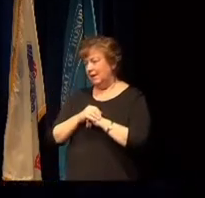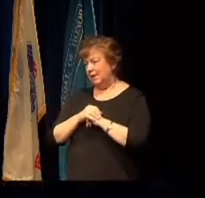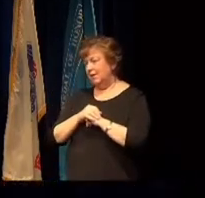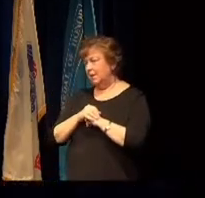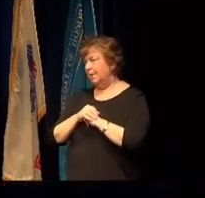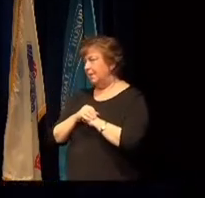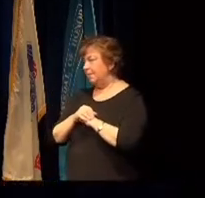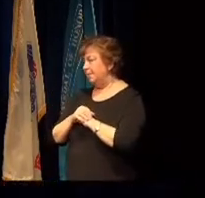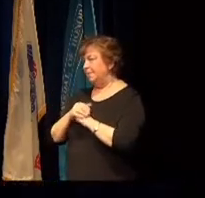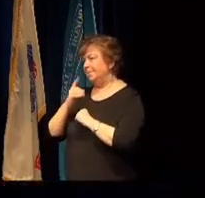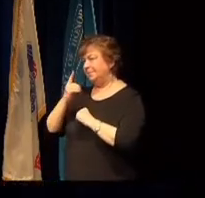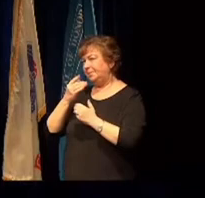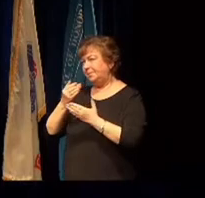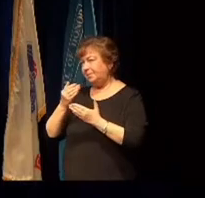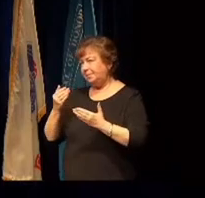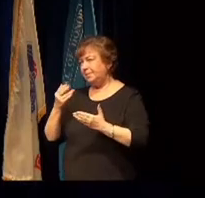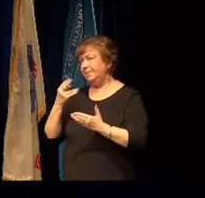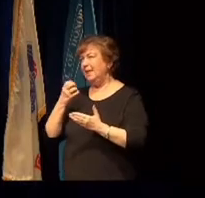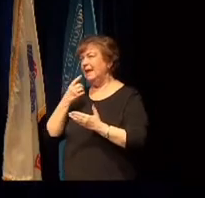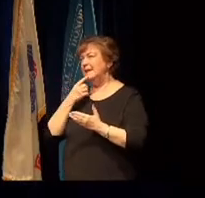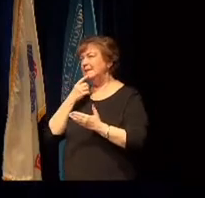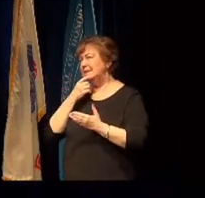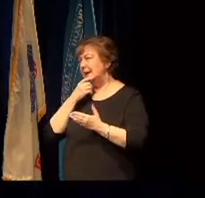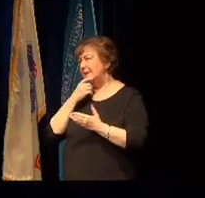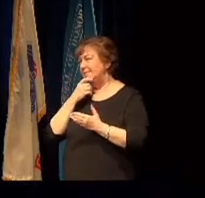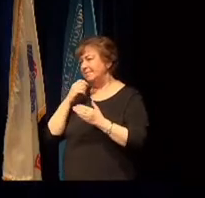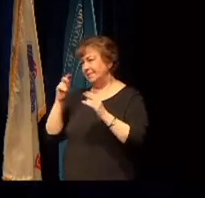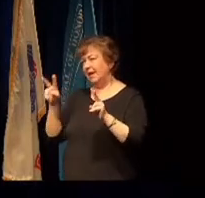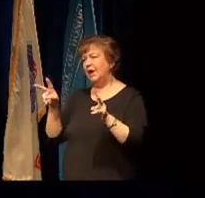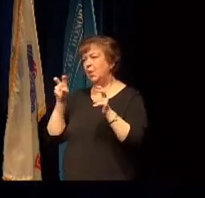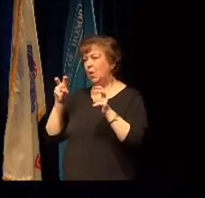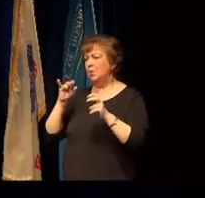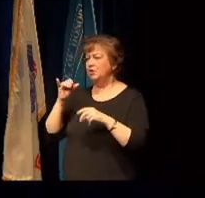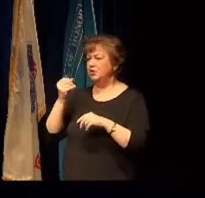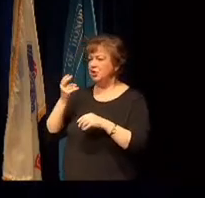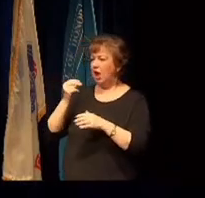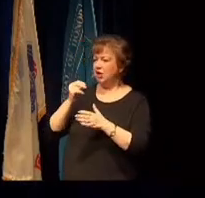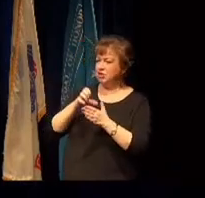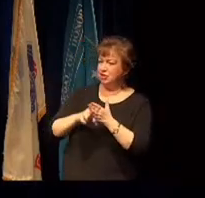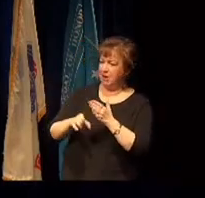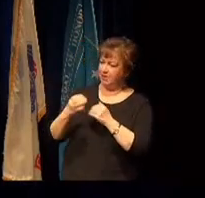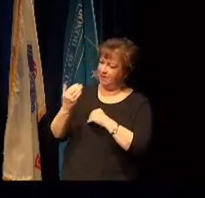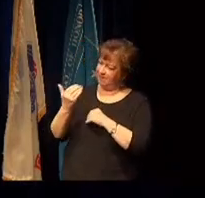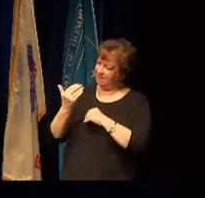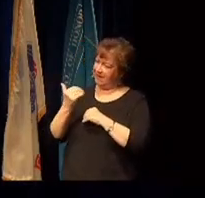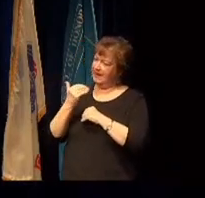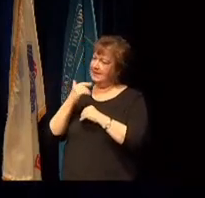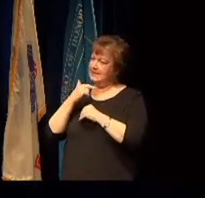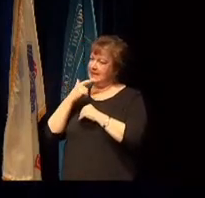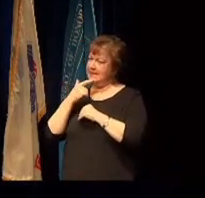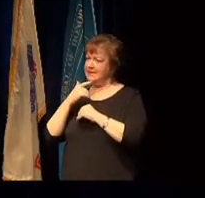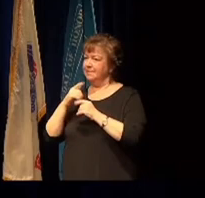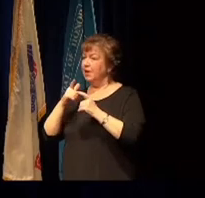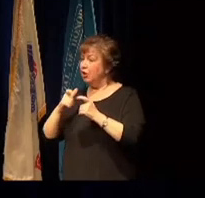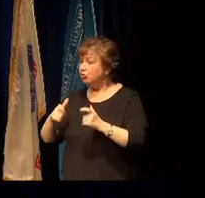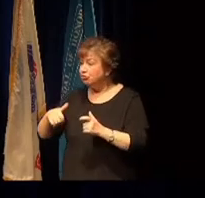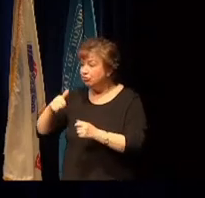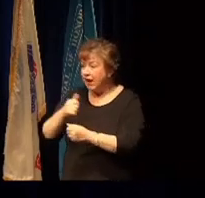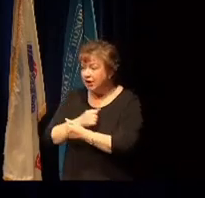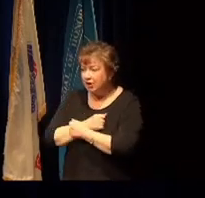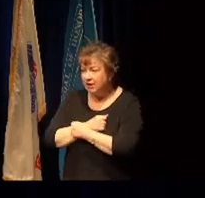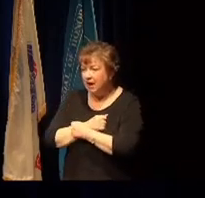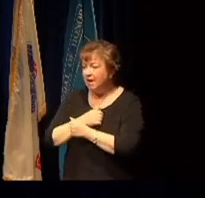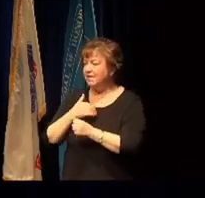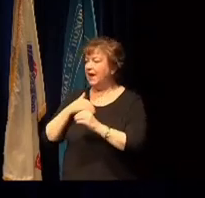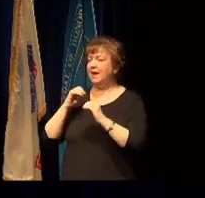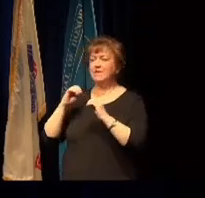One thing he said was this. He said, and he quoted John chapter 15 that says, greater love hath no man than